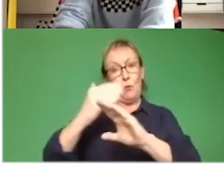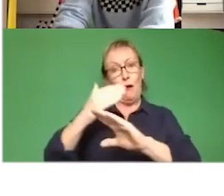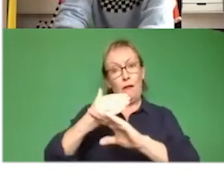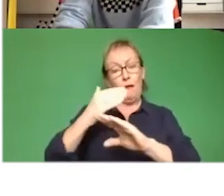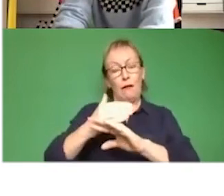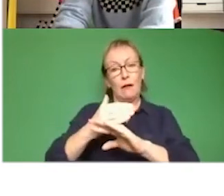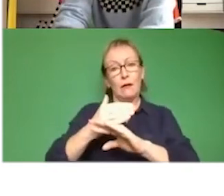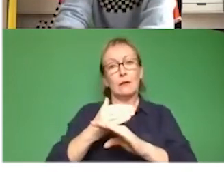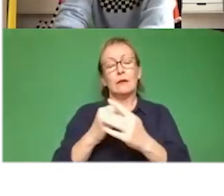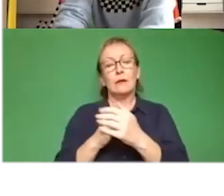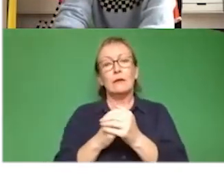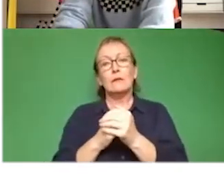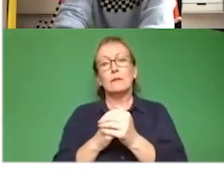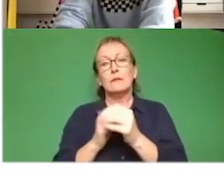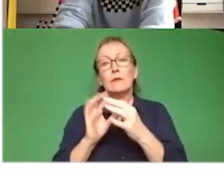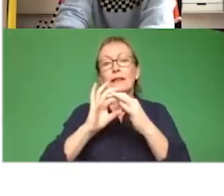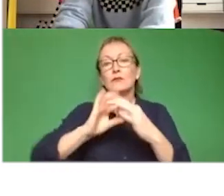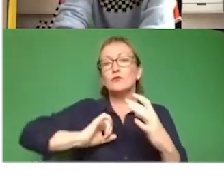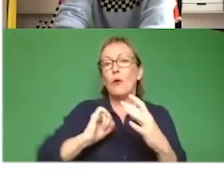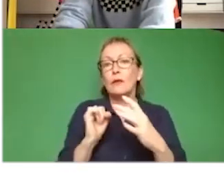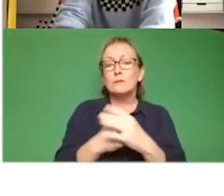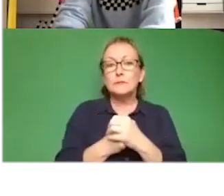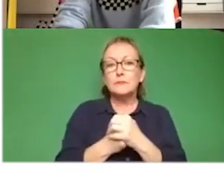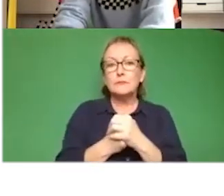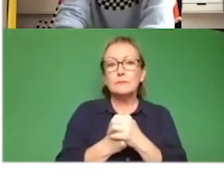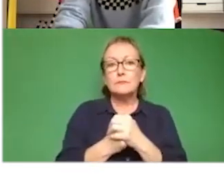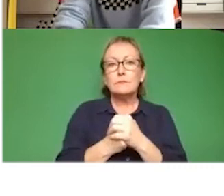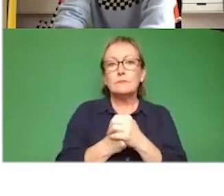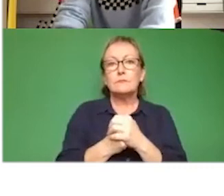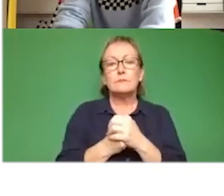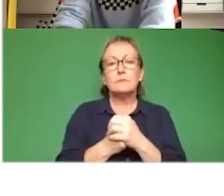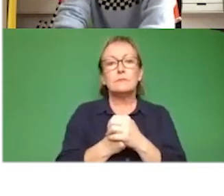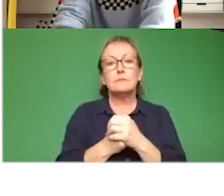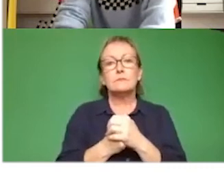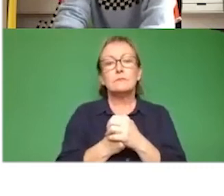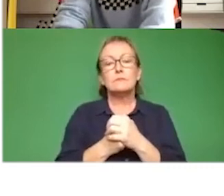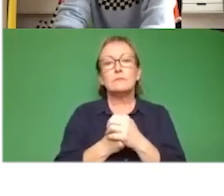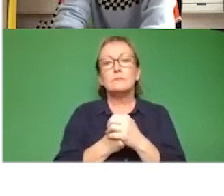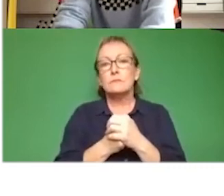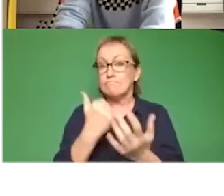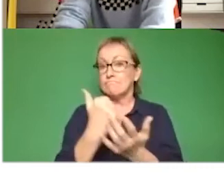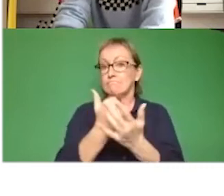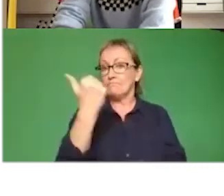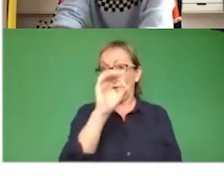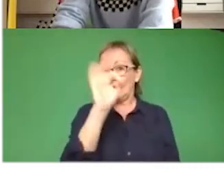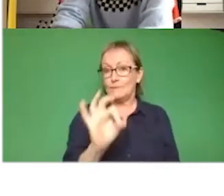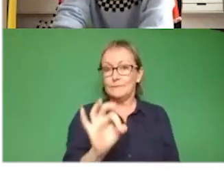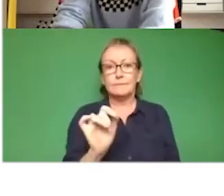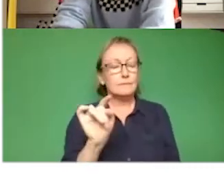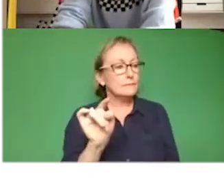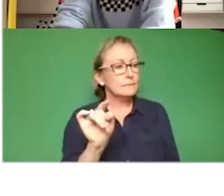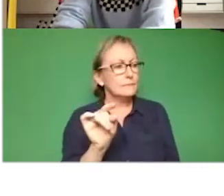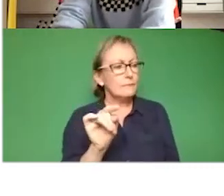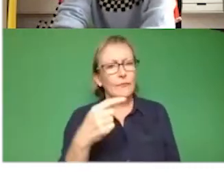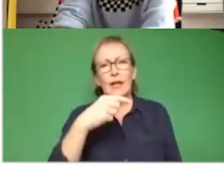traditional ideas of Scottish style. Oh. That's coming from Katriona. That's a great question. I think colour's